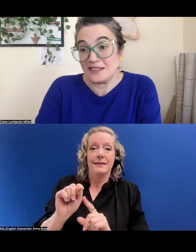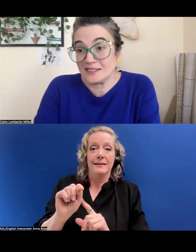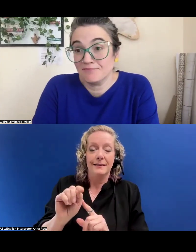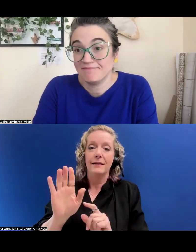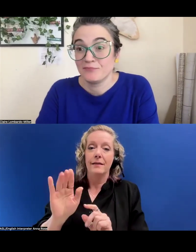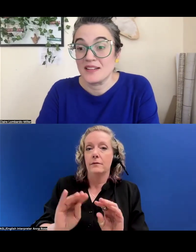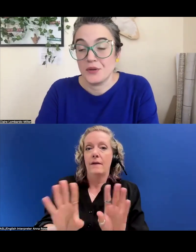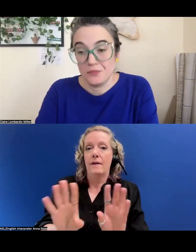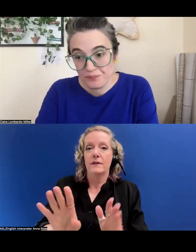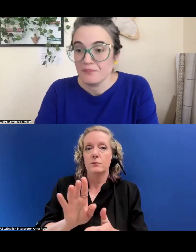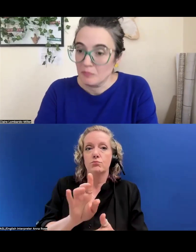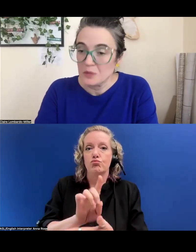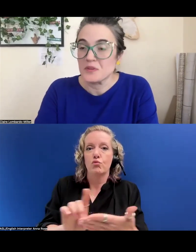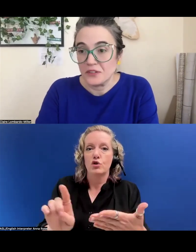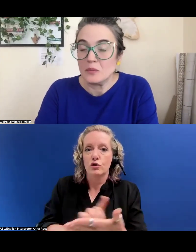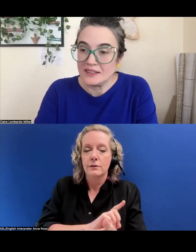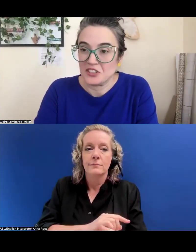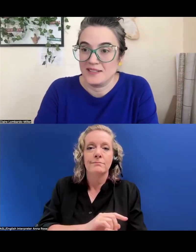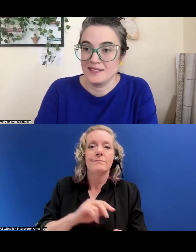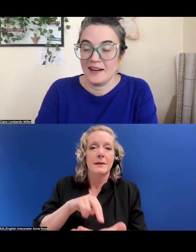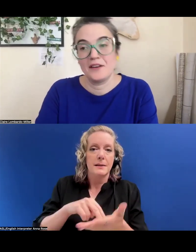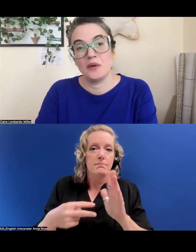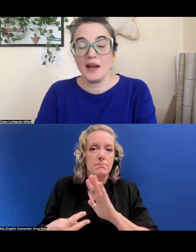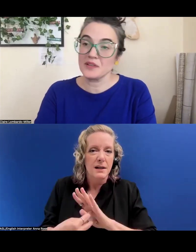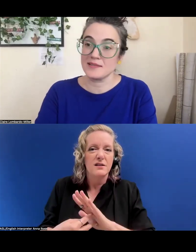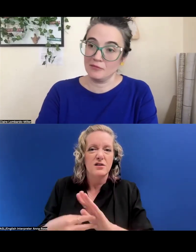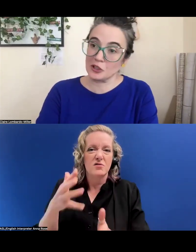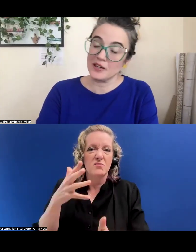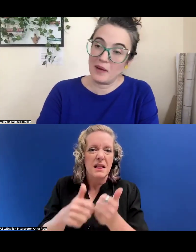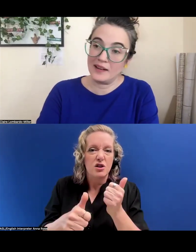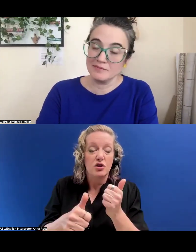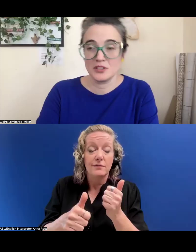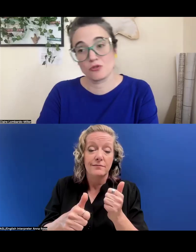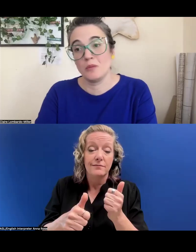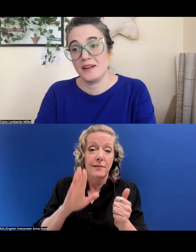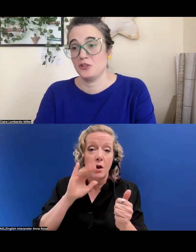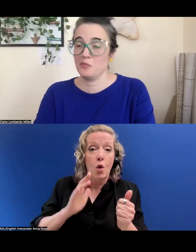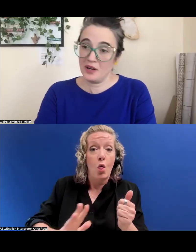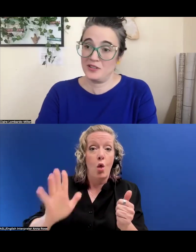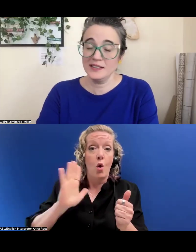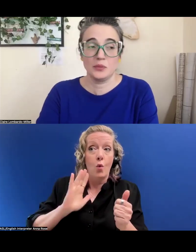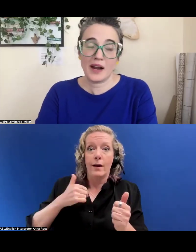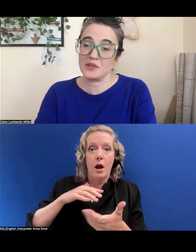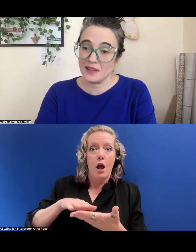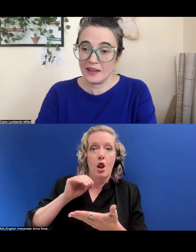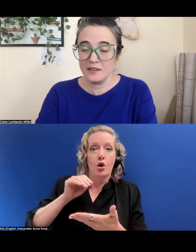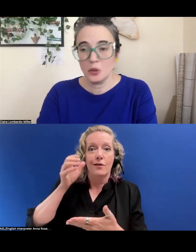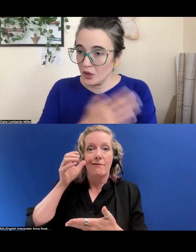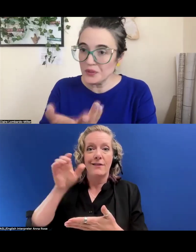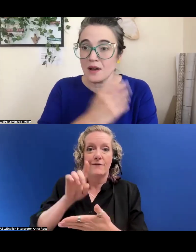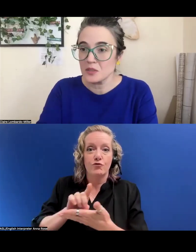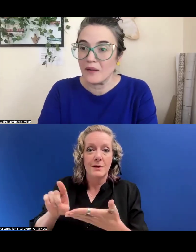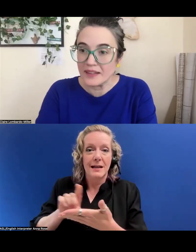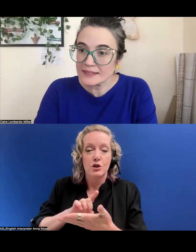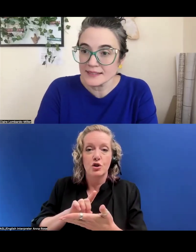prejudice. That's purposefully malicious. And I know when I was learning about discrimination and prejudice when I was a kid. We